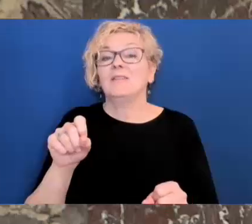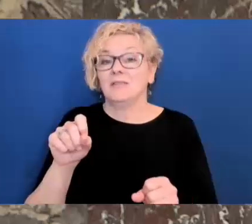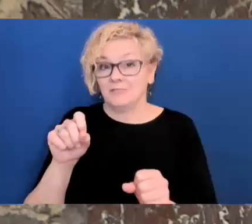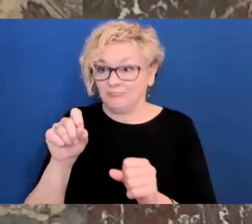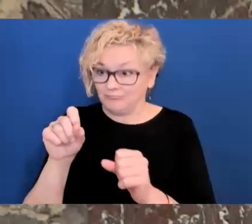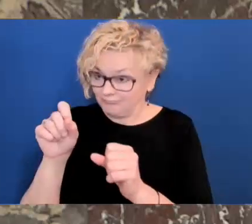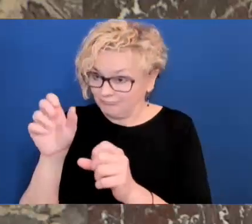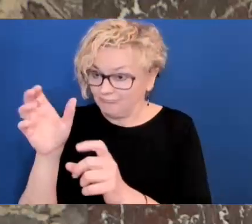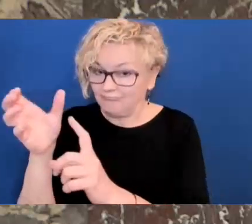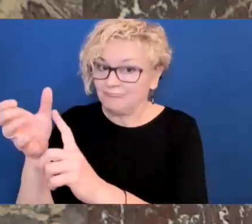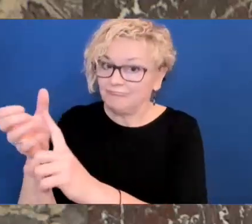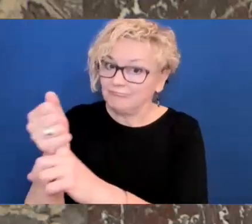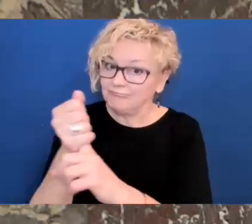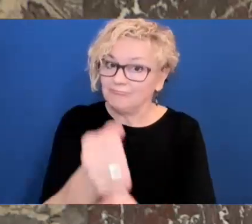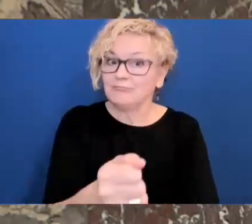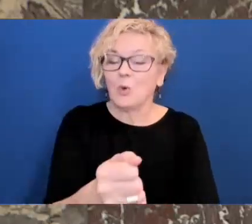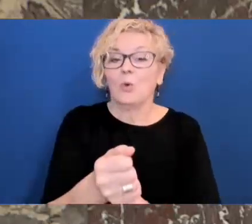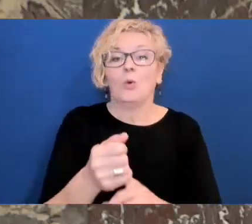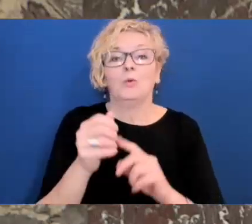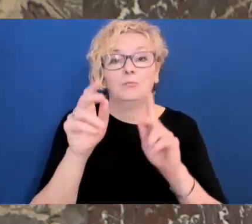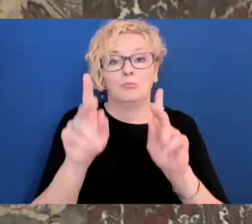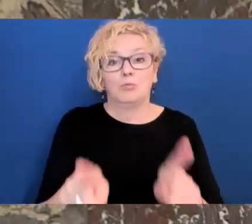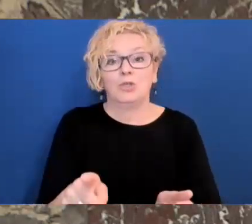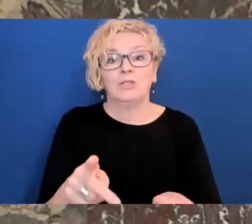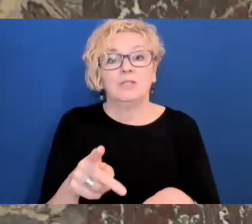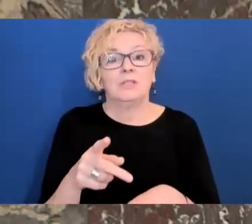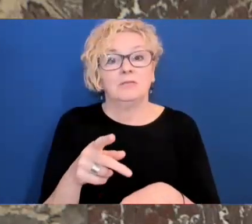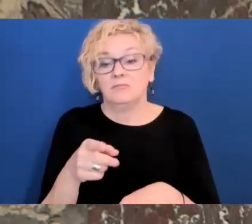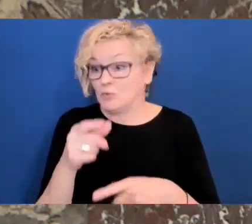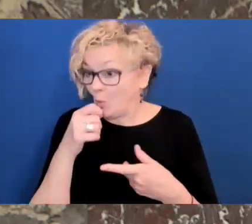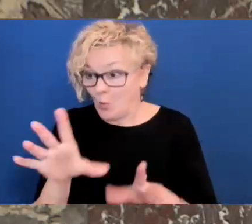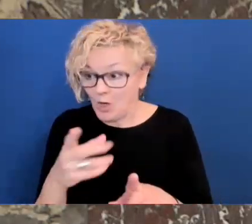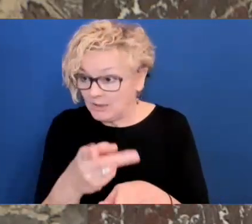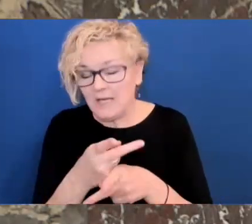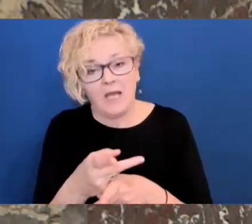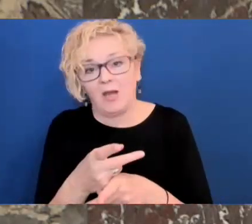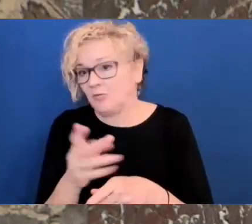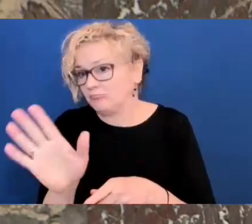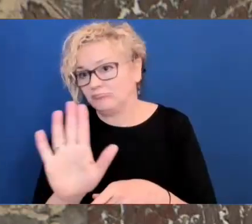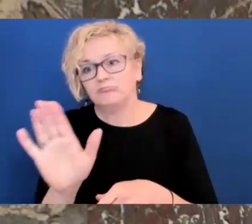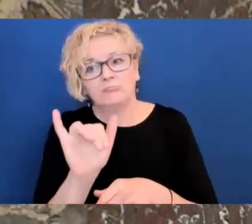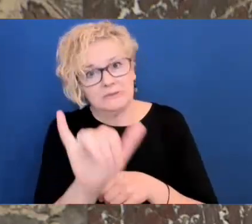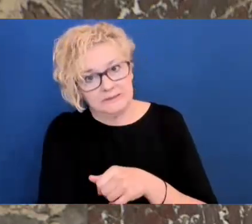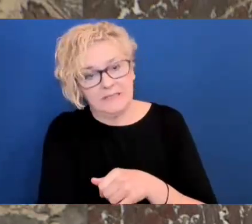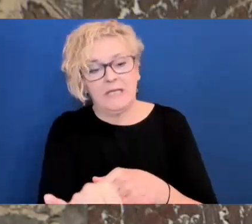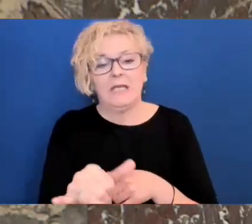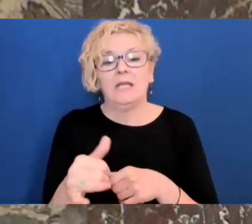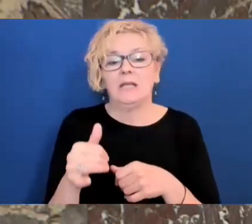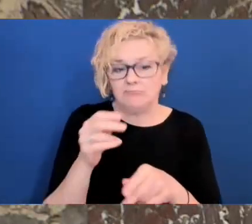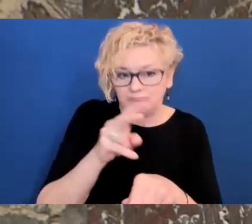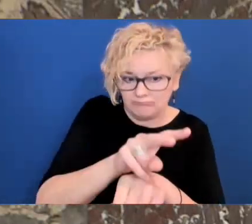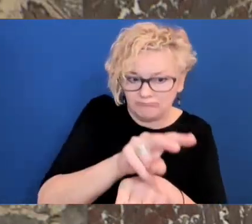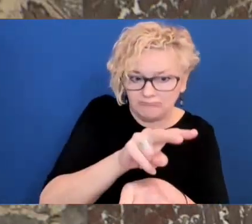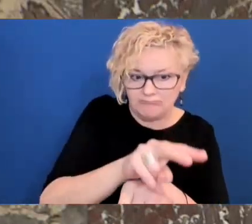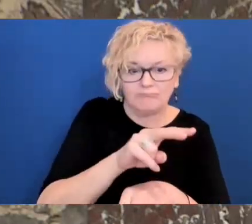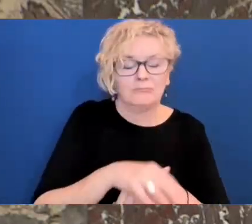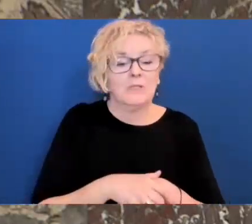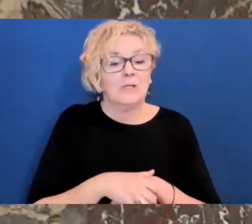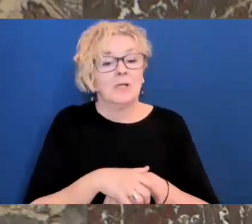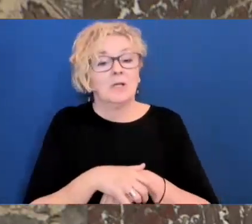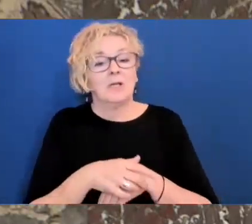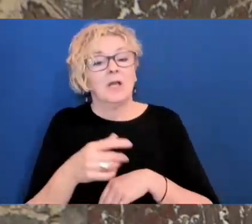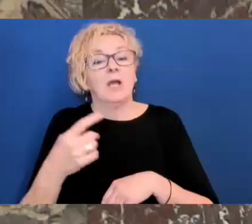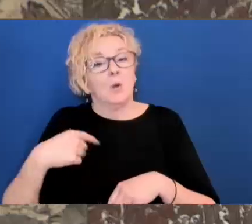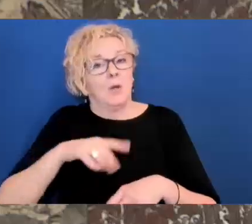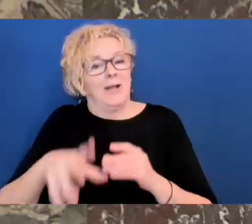for assistance. But we know that we need more. We're adding 140 more beds at new hospital builds across the province. We're going to keep doing that work, Honourable Speaker, because it is a